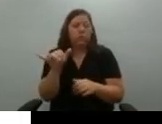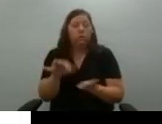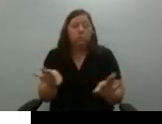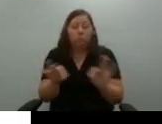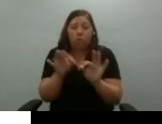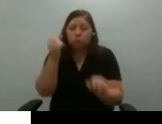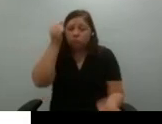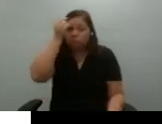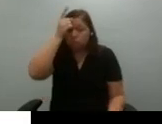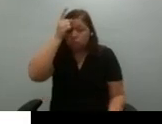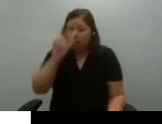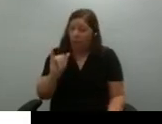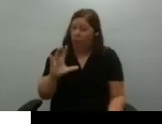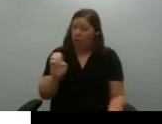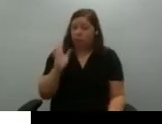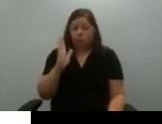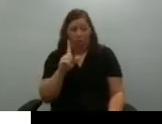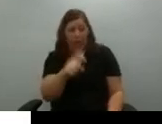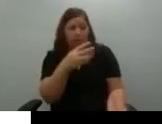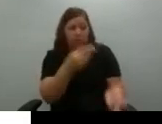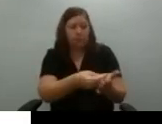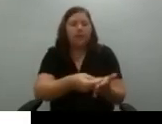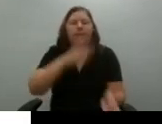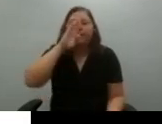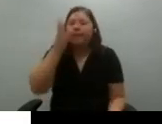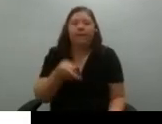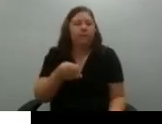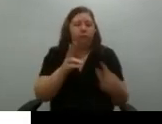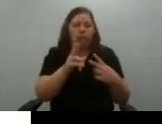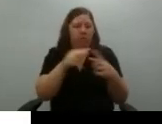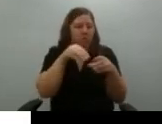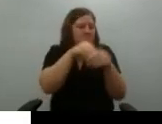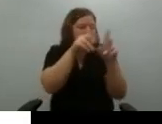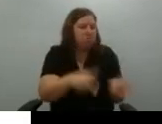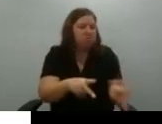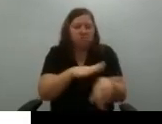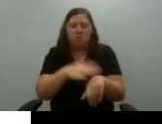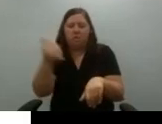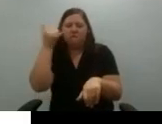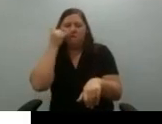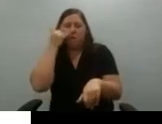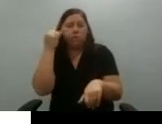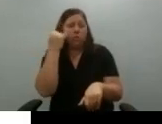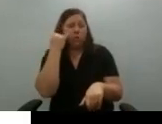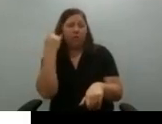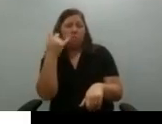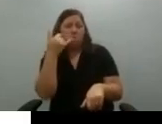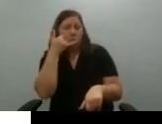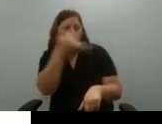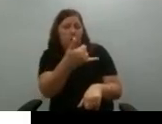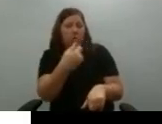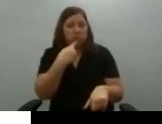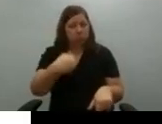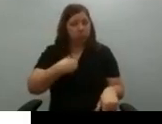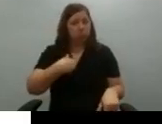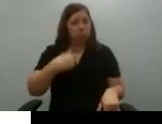never ask you for money, neither in person nor over the phone. So if you receive a call from a person claiming to be ICE